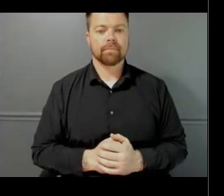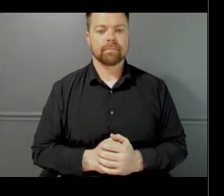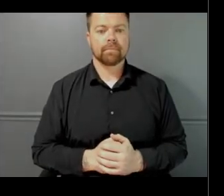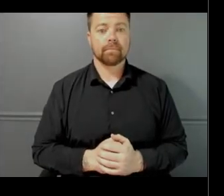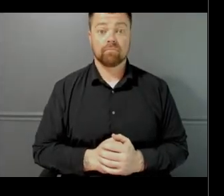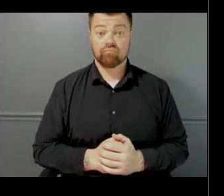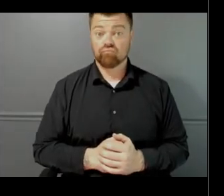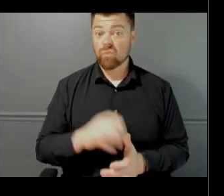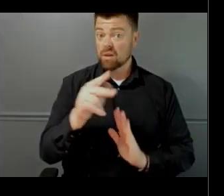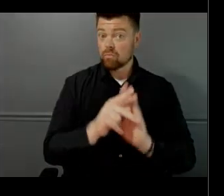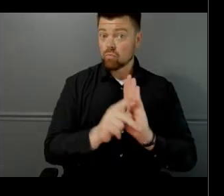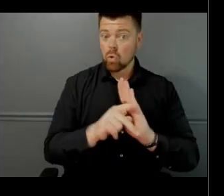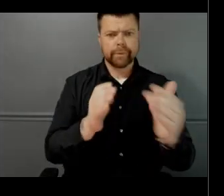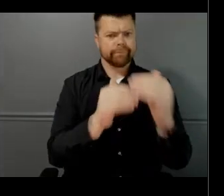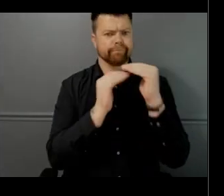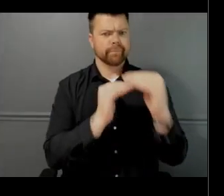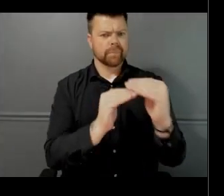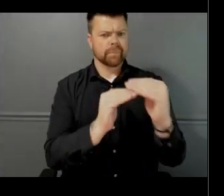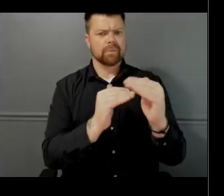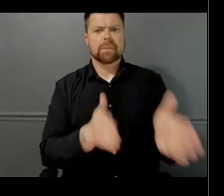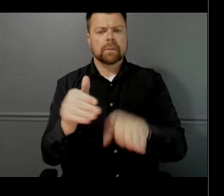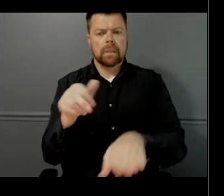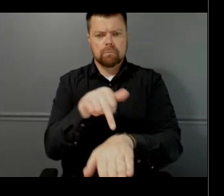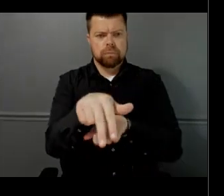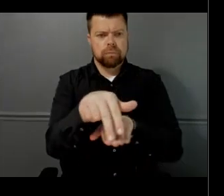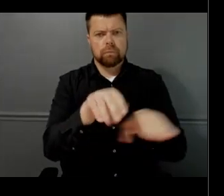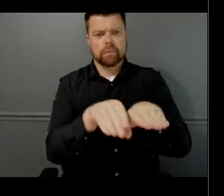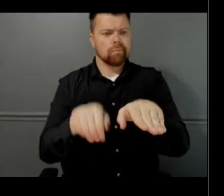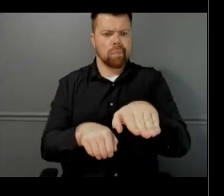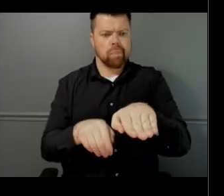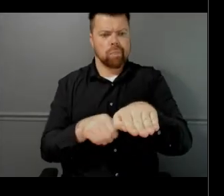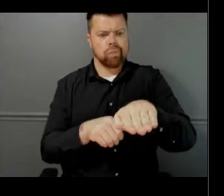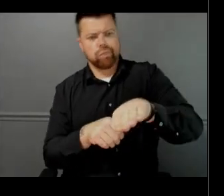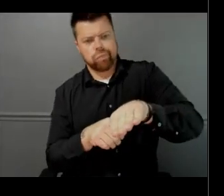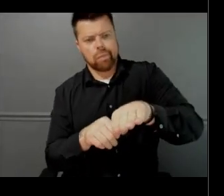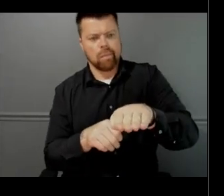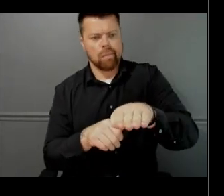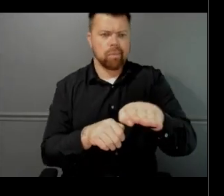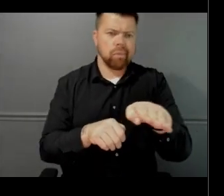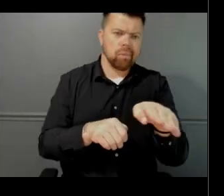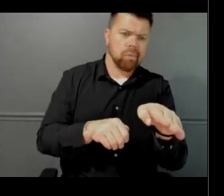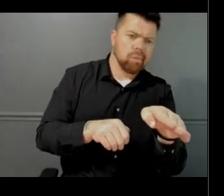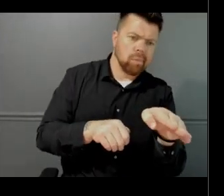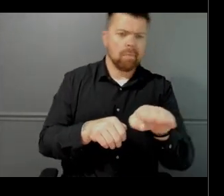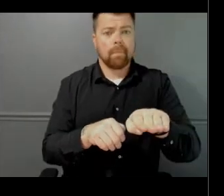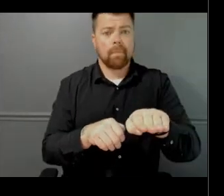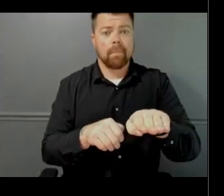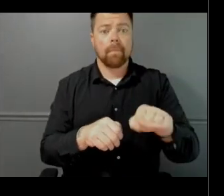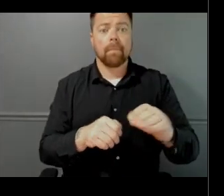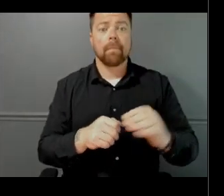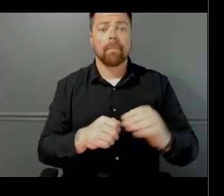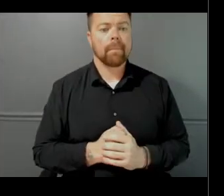This limits a sidewalk from slanting from side to side.